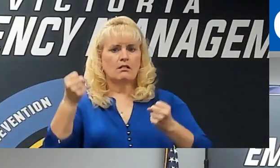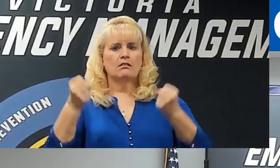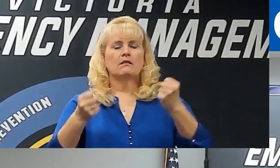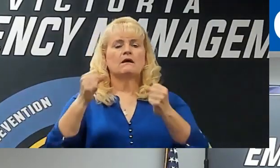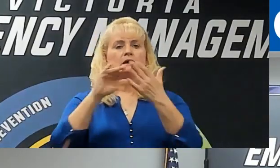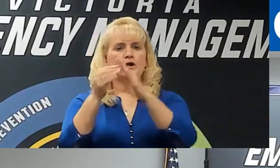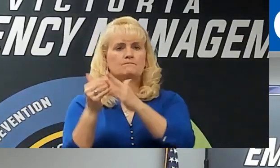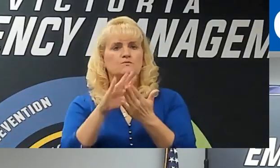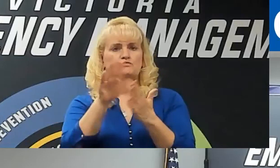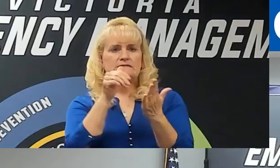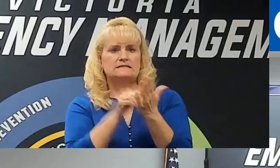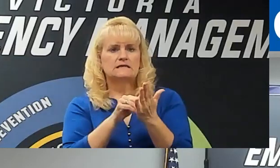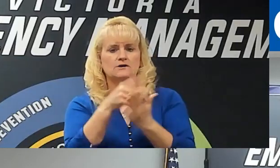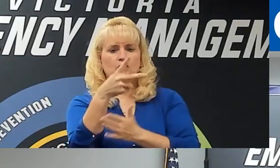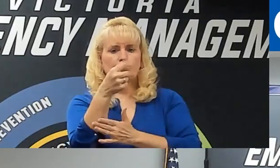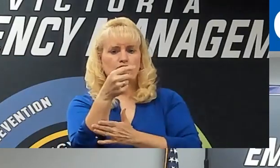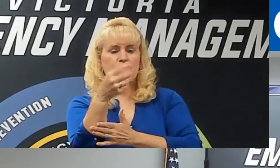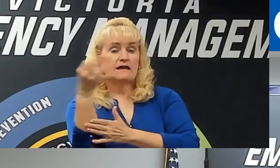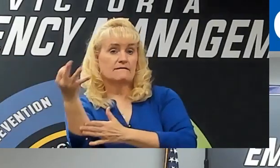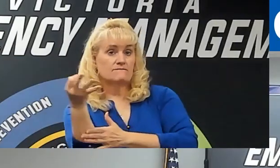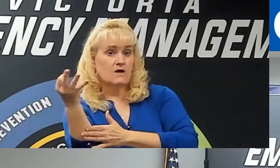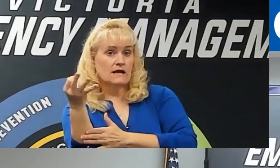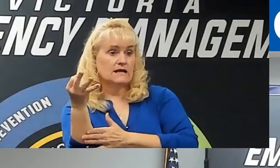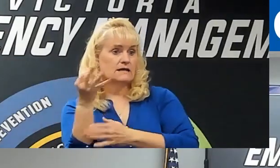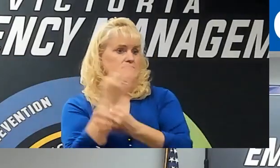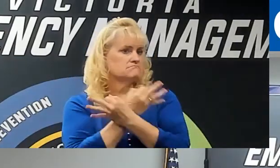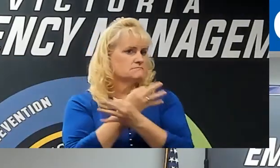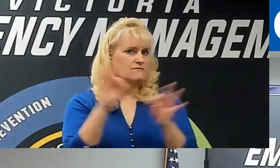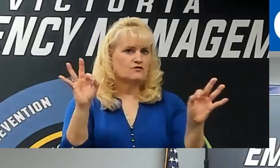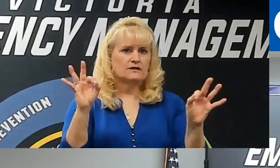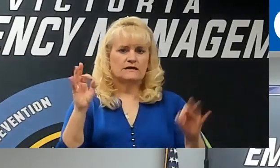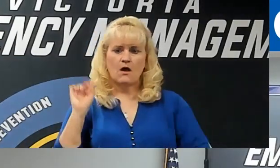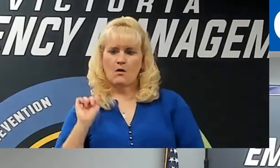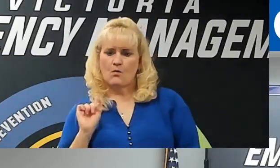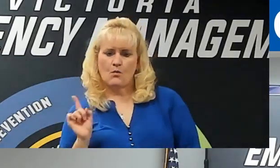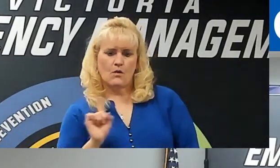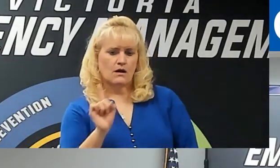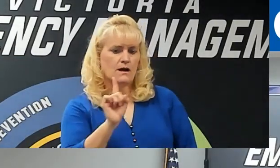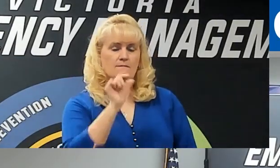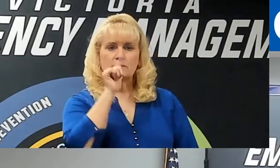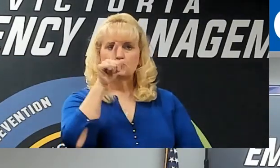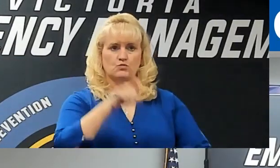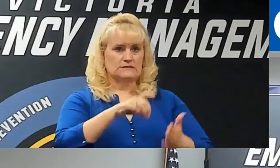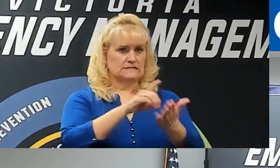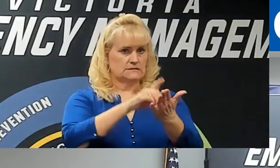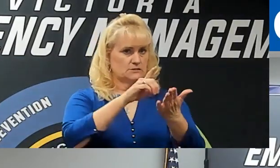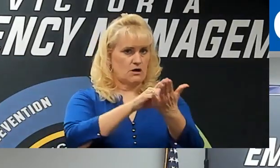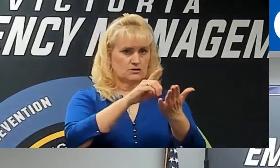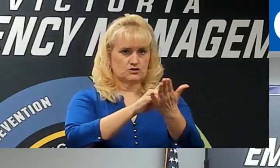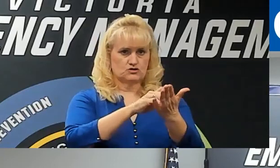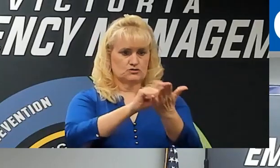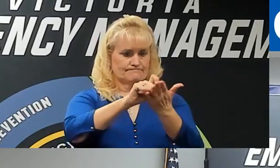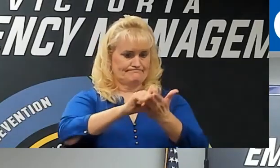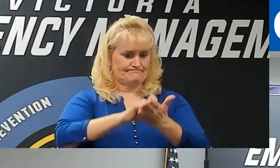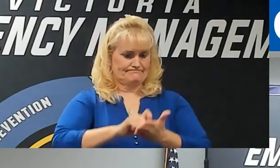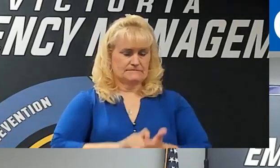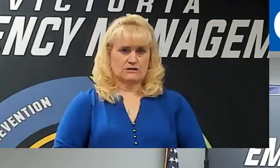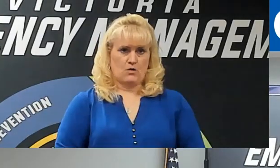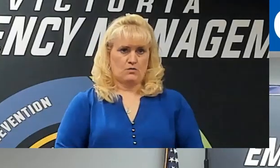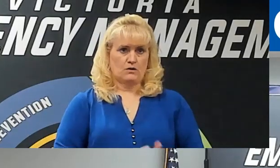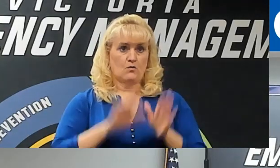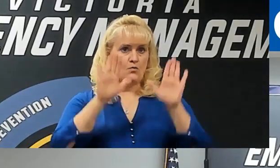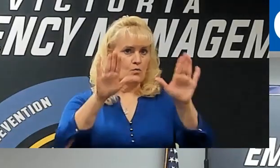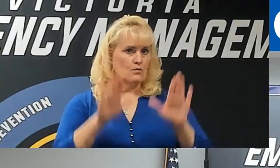Friday 8 to 12. There's no charge, and it's just a walk-up. You do not have to have a doctor's script in order to get testing done there. So that's a